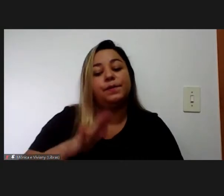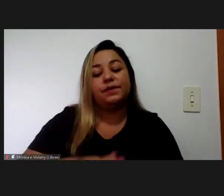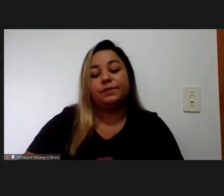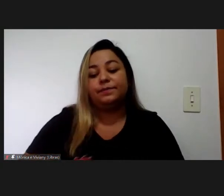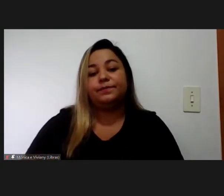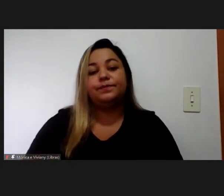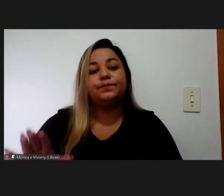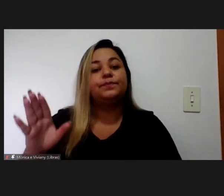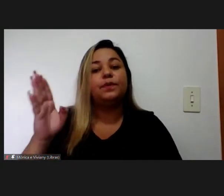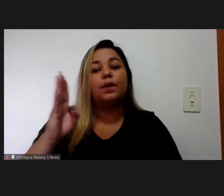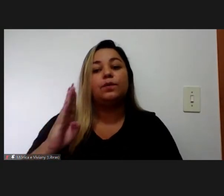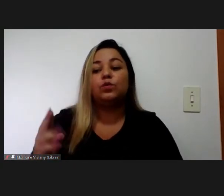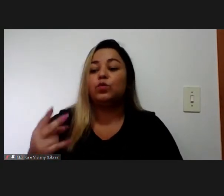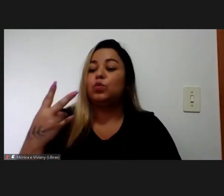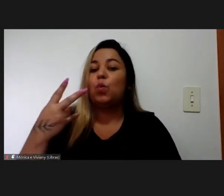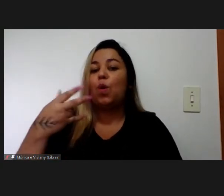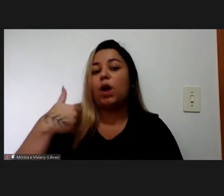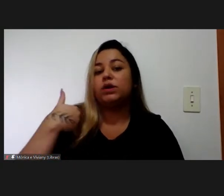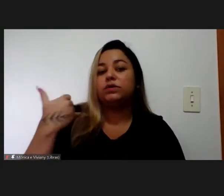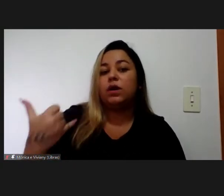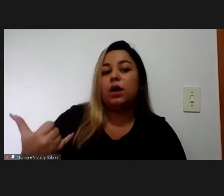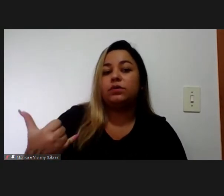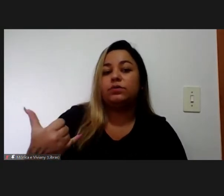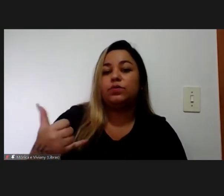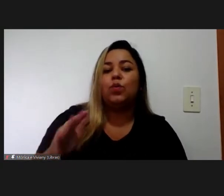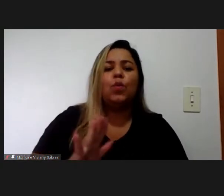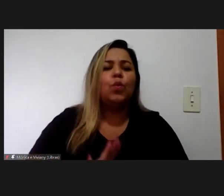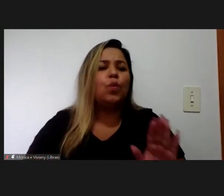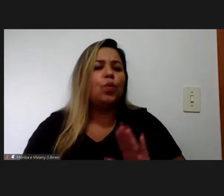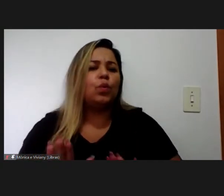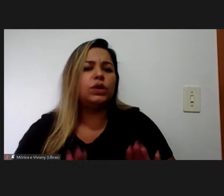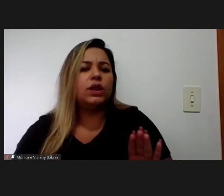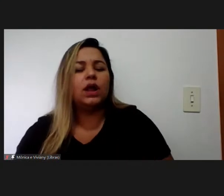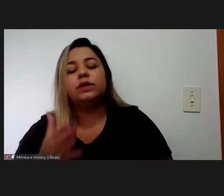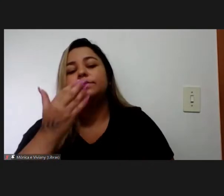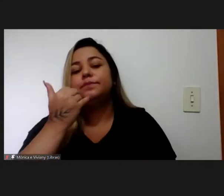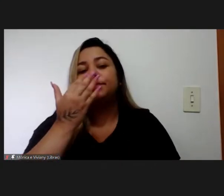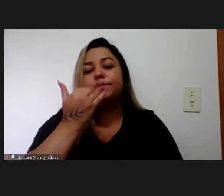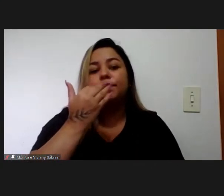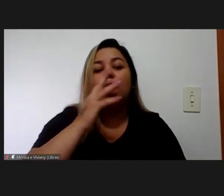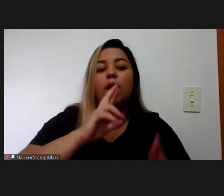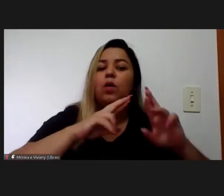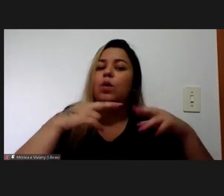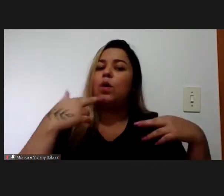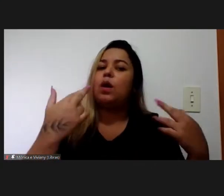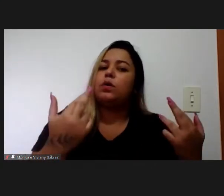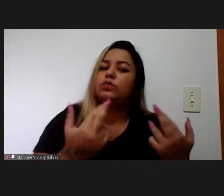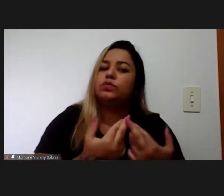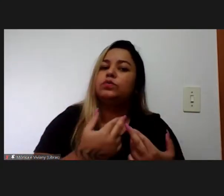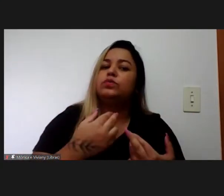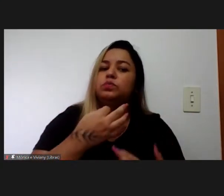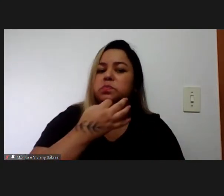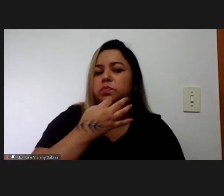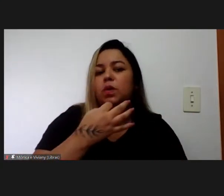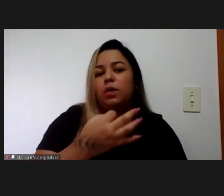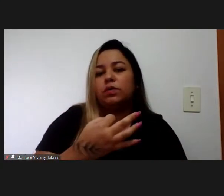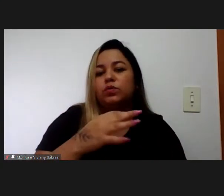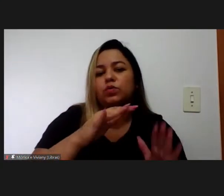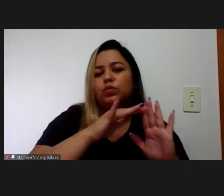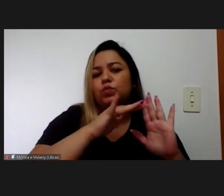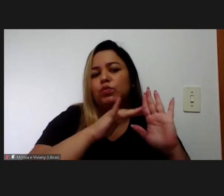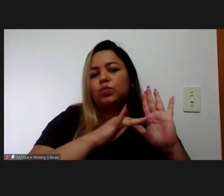than 2 years old. This version talks about the food feeding children